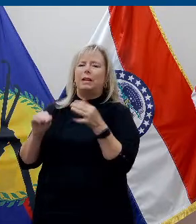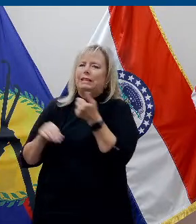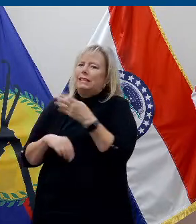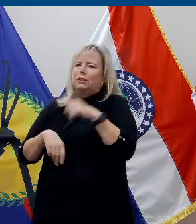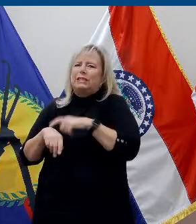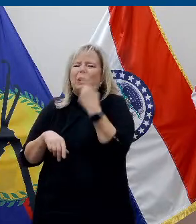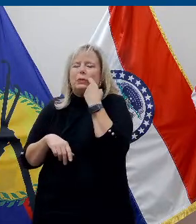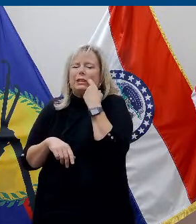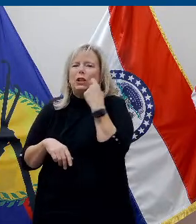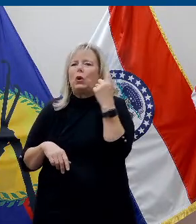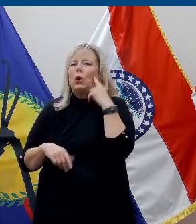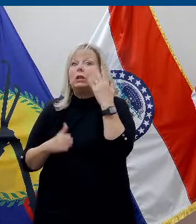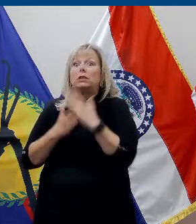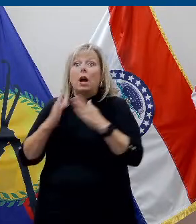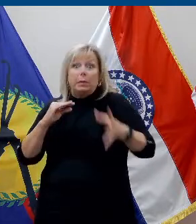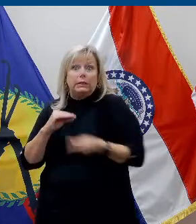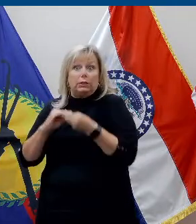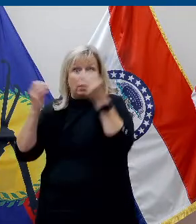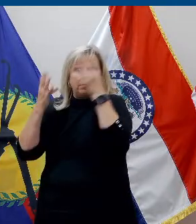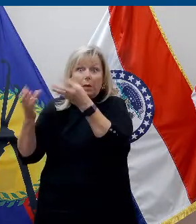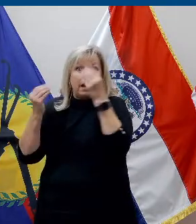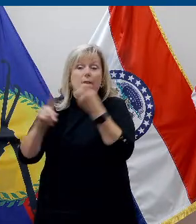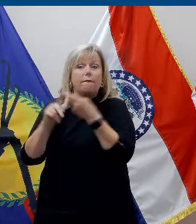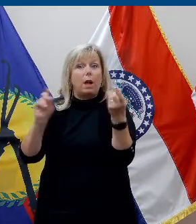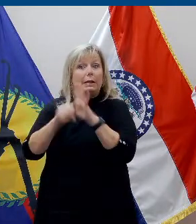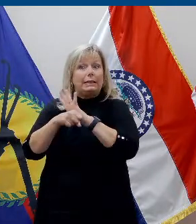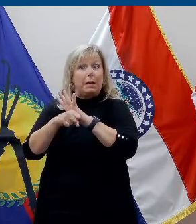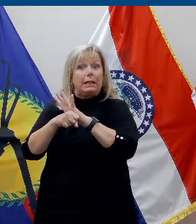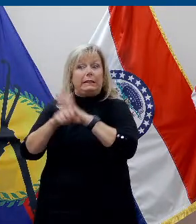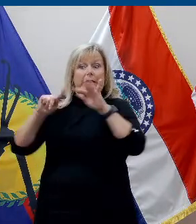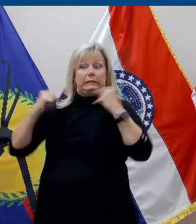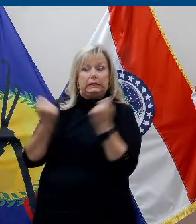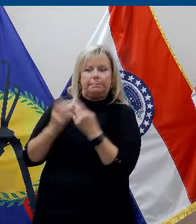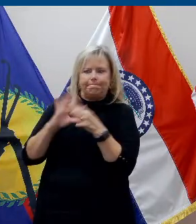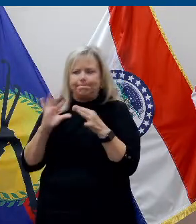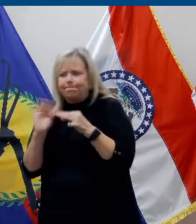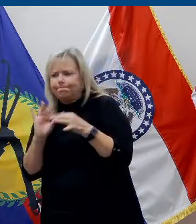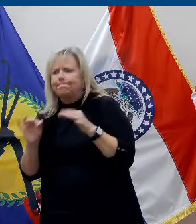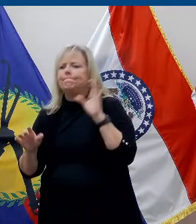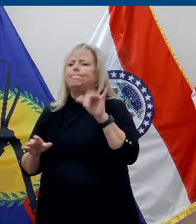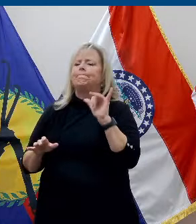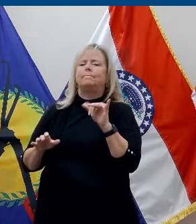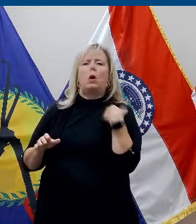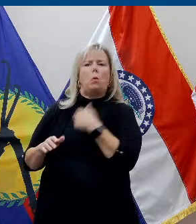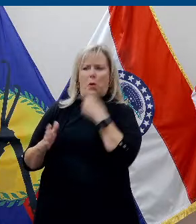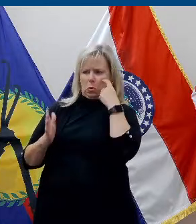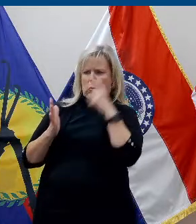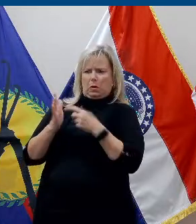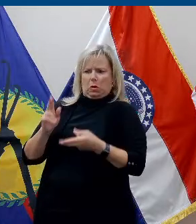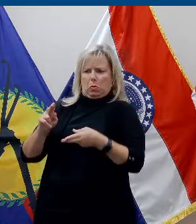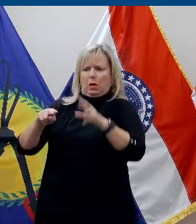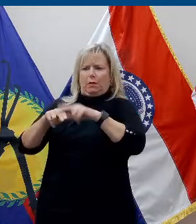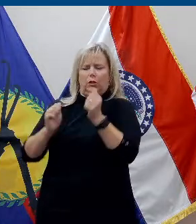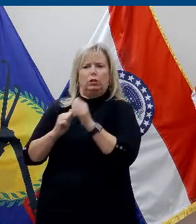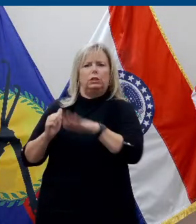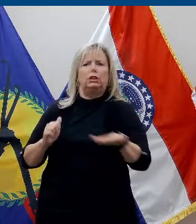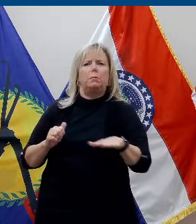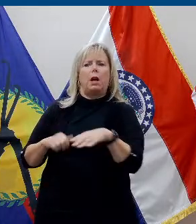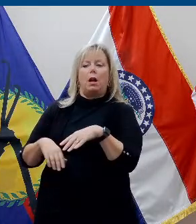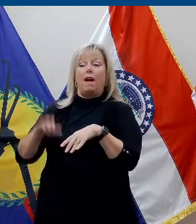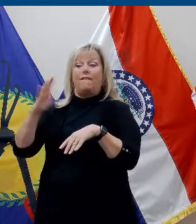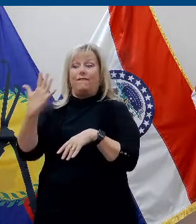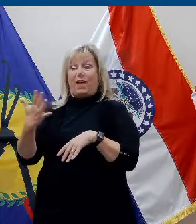recently, and you've heard some additional information from the Pandemic Task Force about this as well. We are seeing this increase, and about 1 in